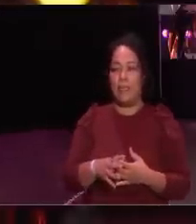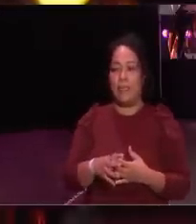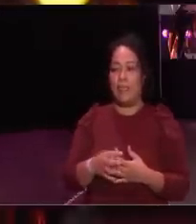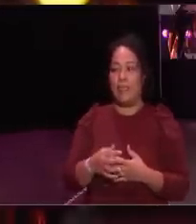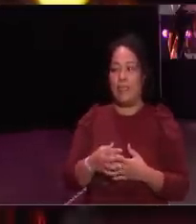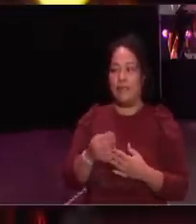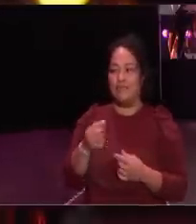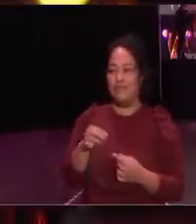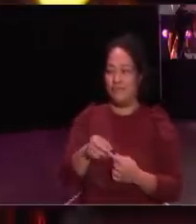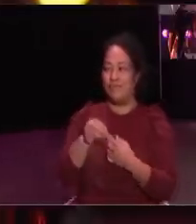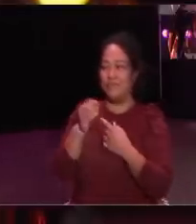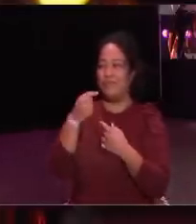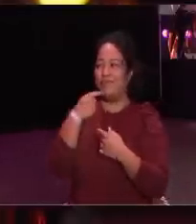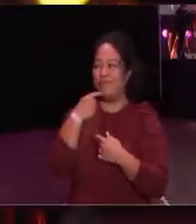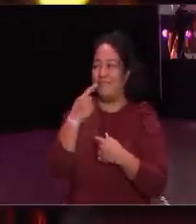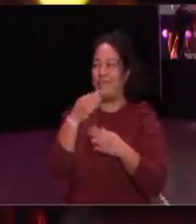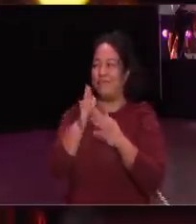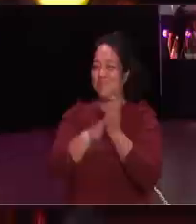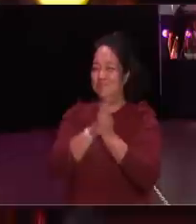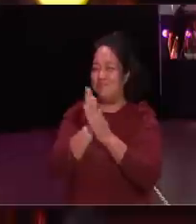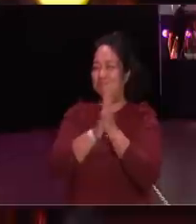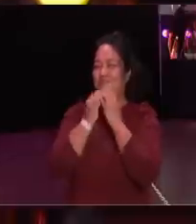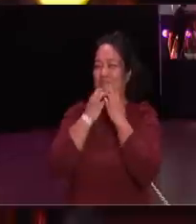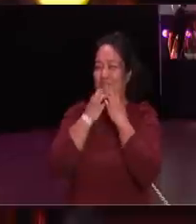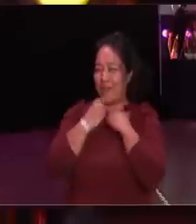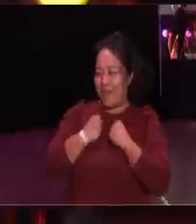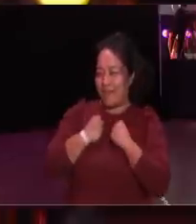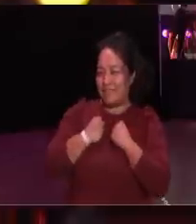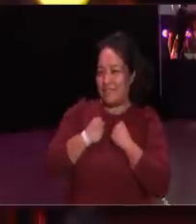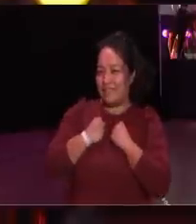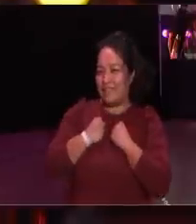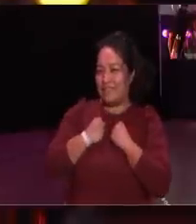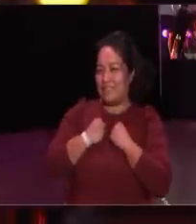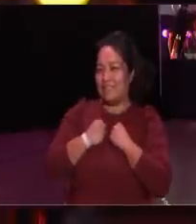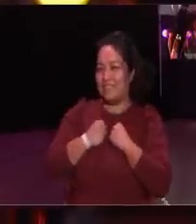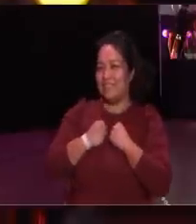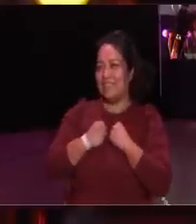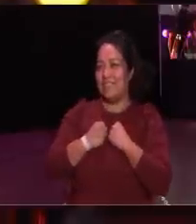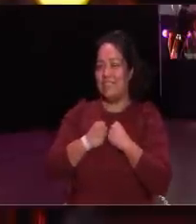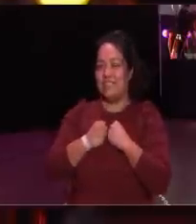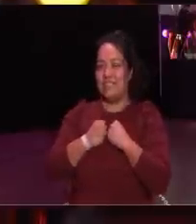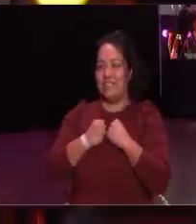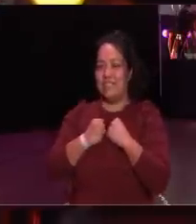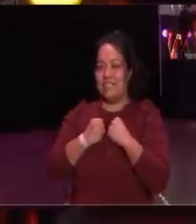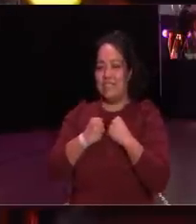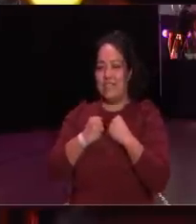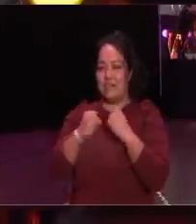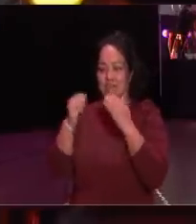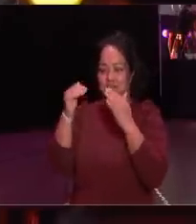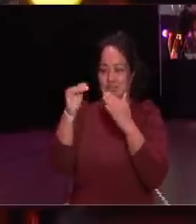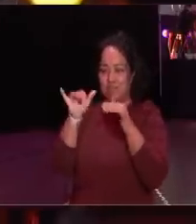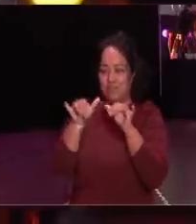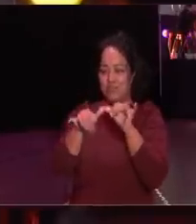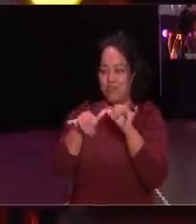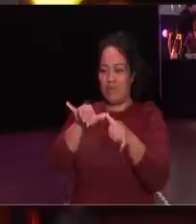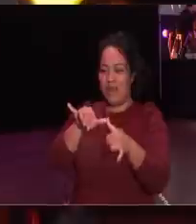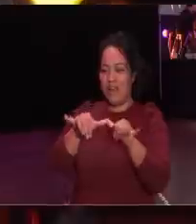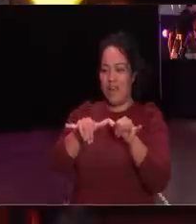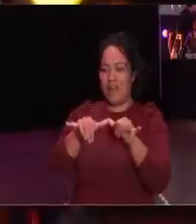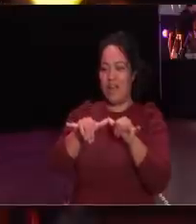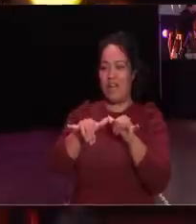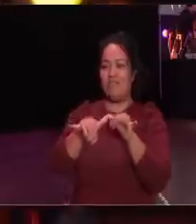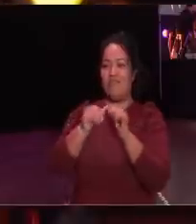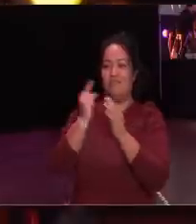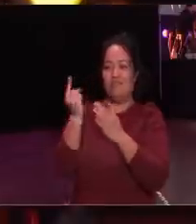am simply saying that passion, se mide por el tiempo que se le dedica a un asunto. Is measured by the time you spend on an